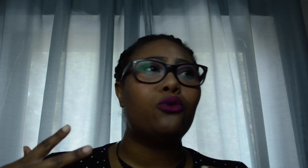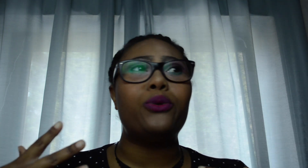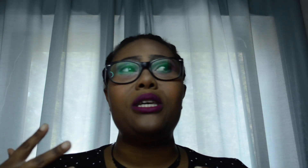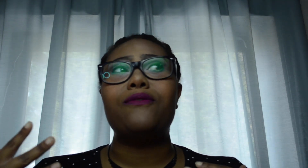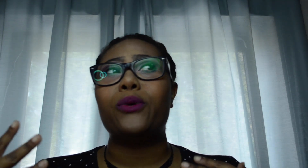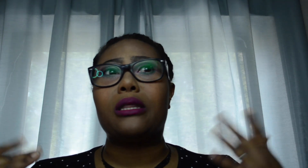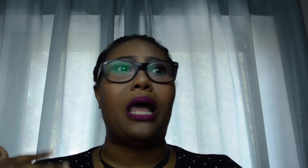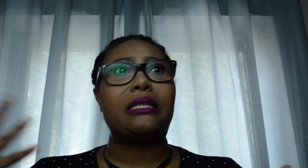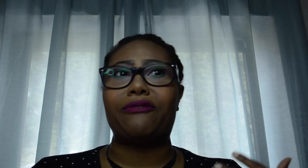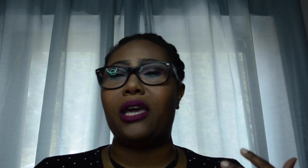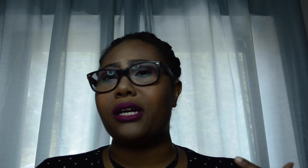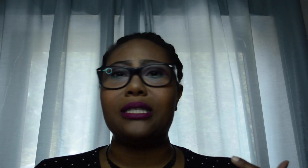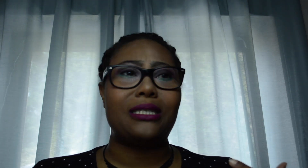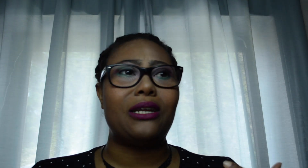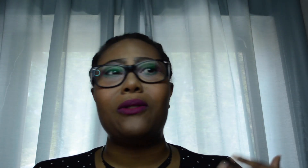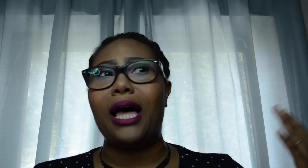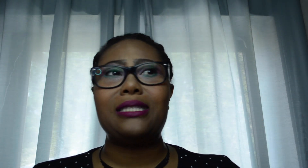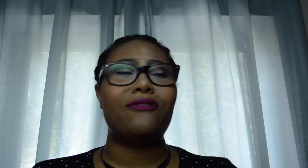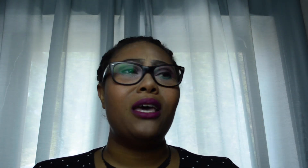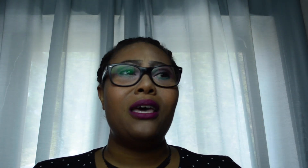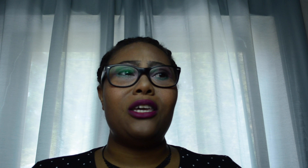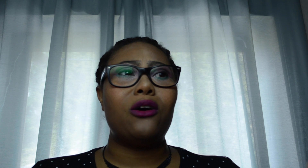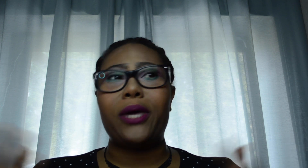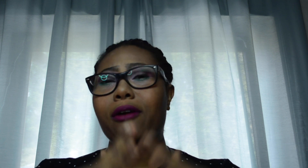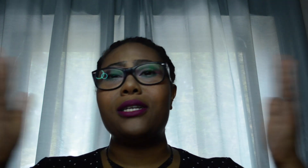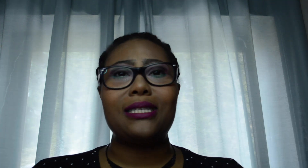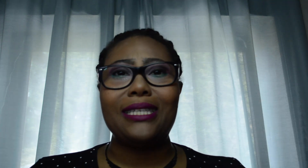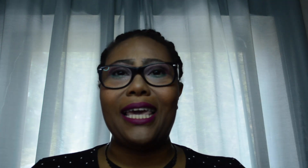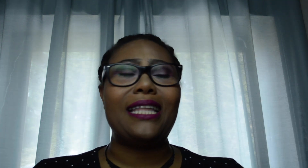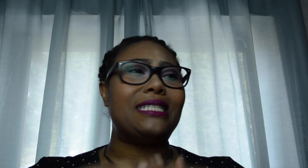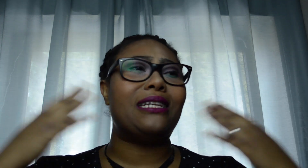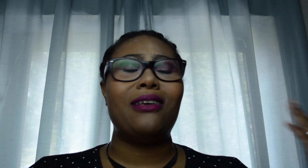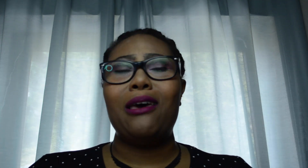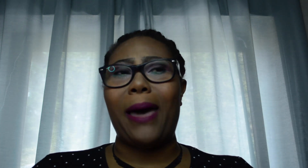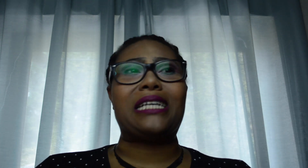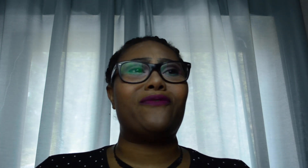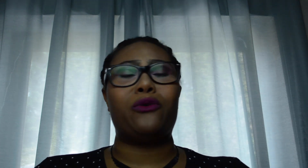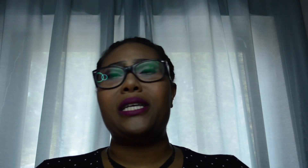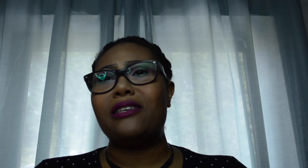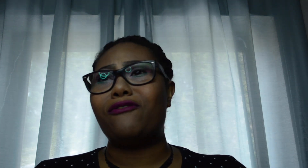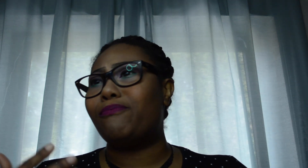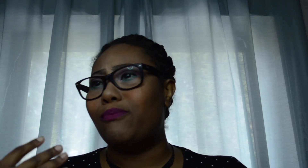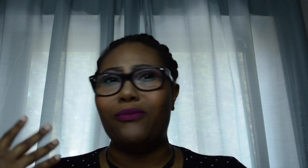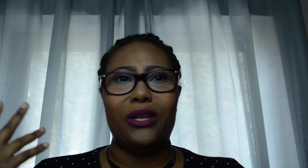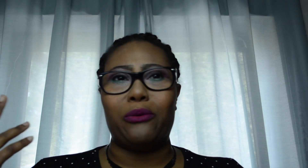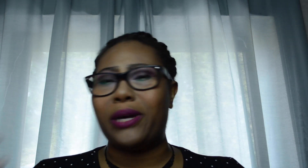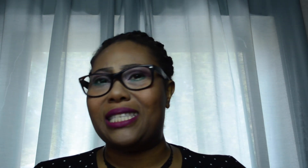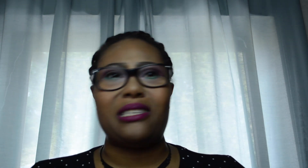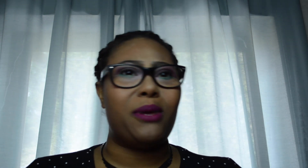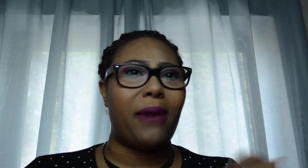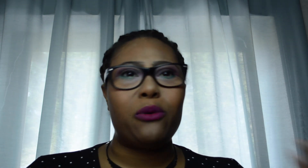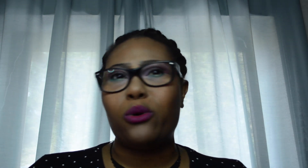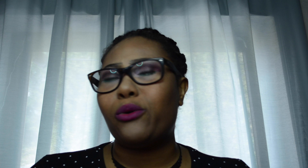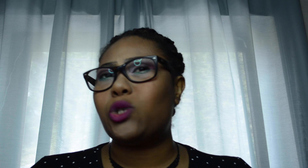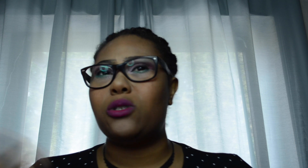of interweaved with lots of Karens, you know, lots of, you know, Karens and Kens and passive aggressive, you know,